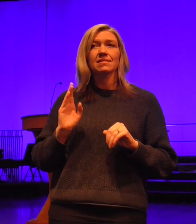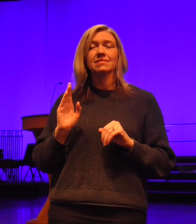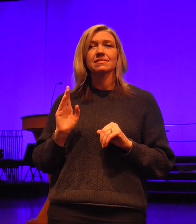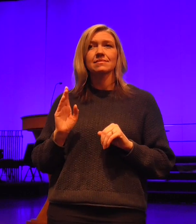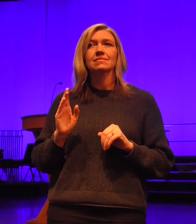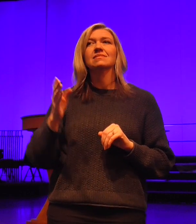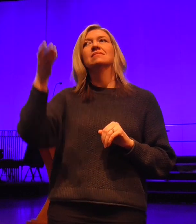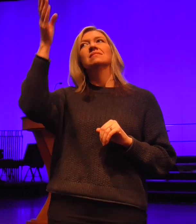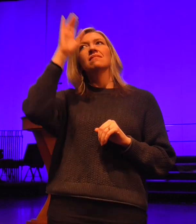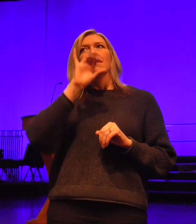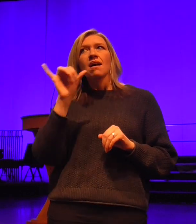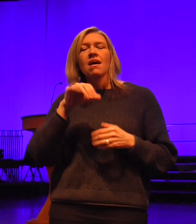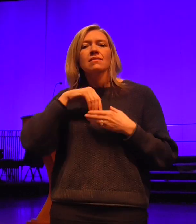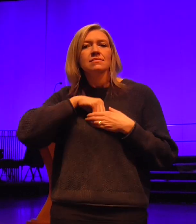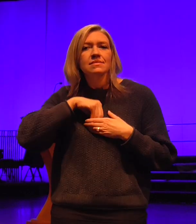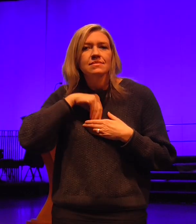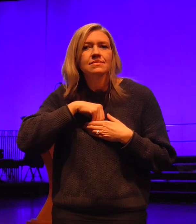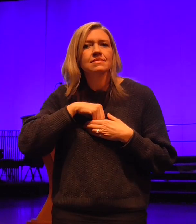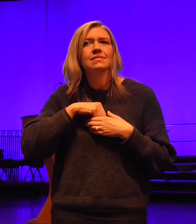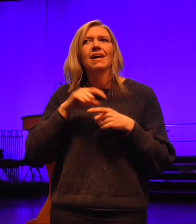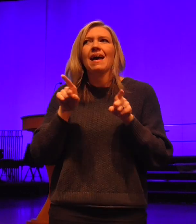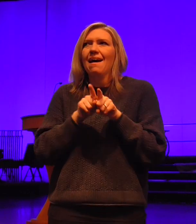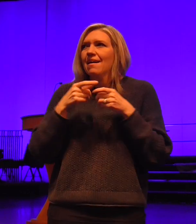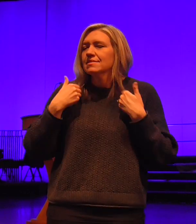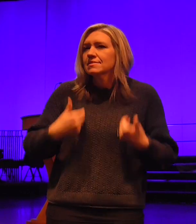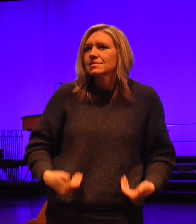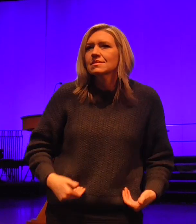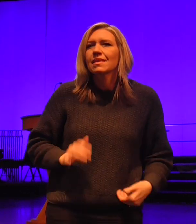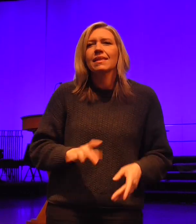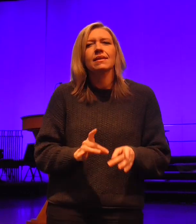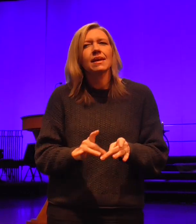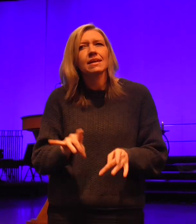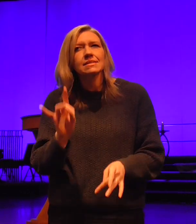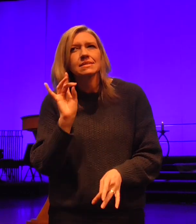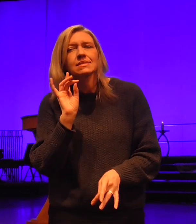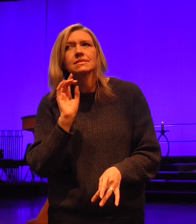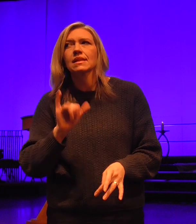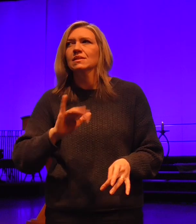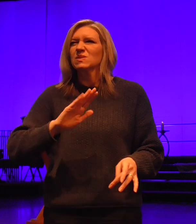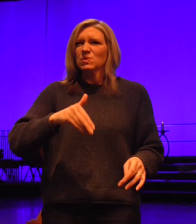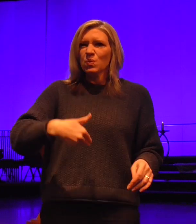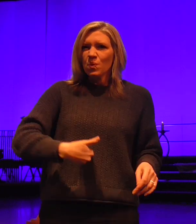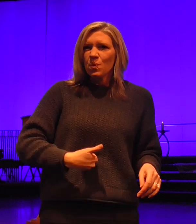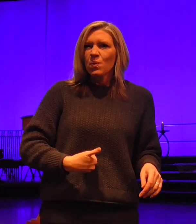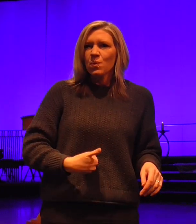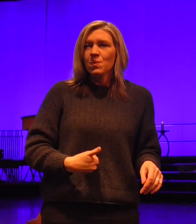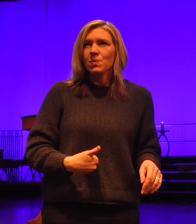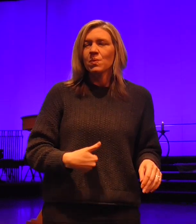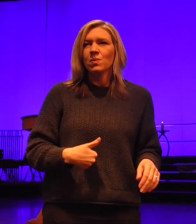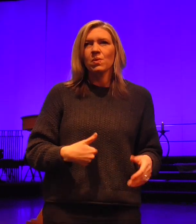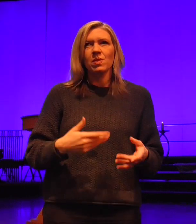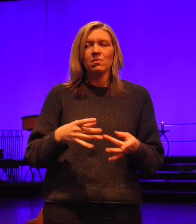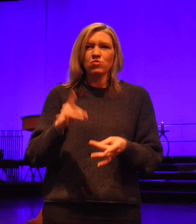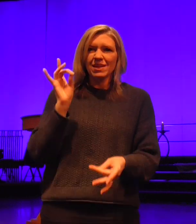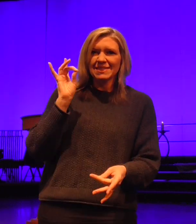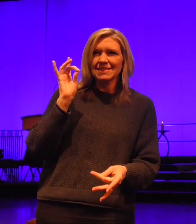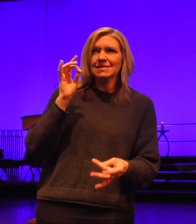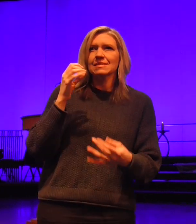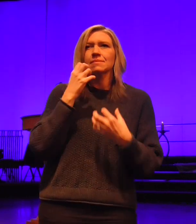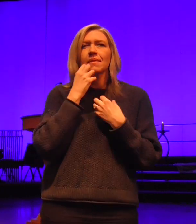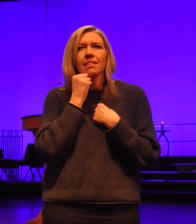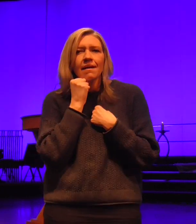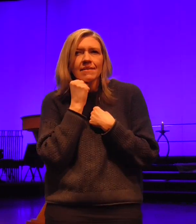the God in us, as us. It's the essence. It's the soul. It's the presence. It's the